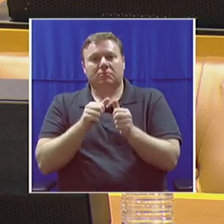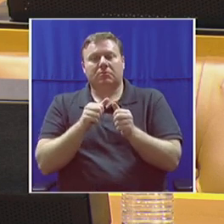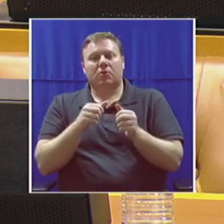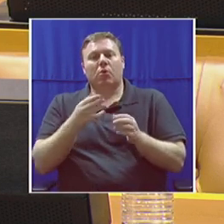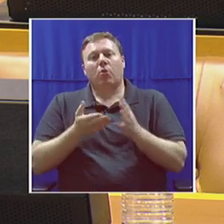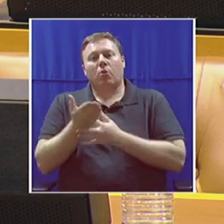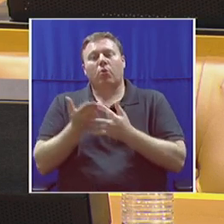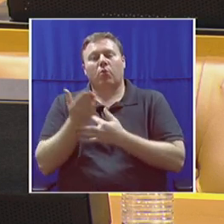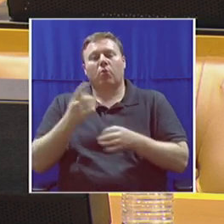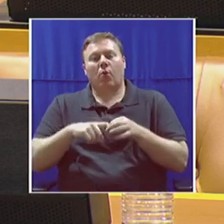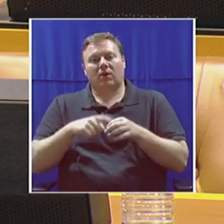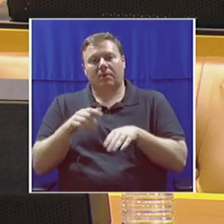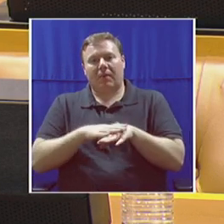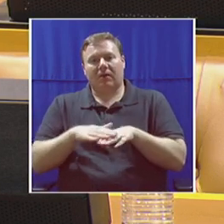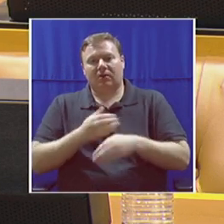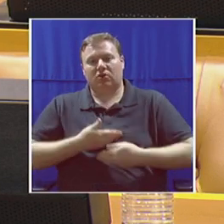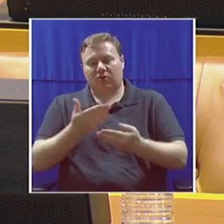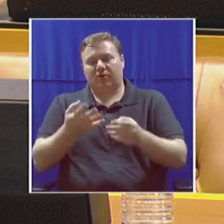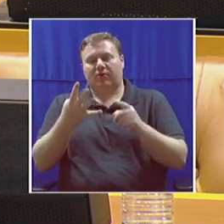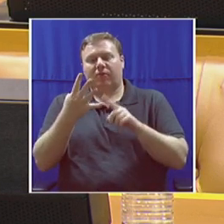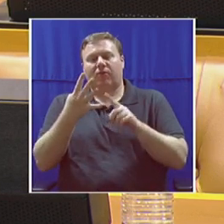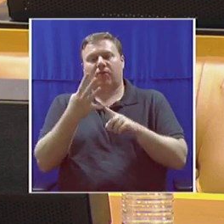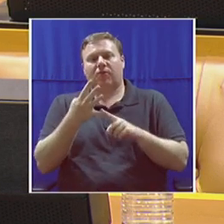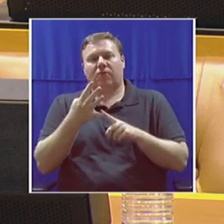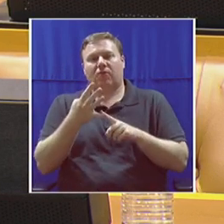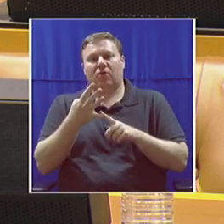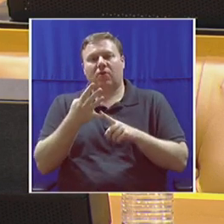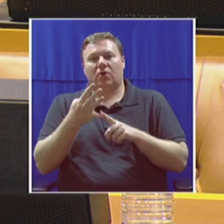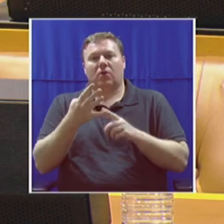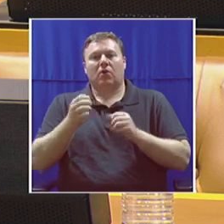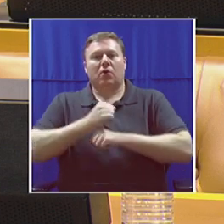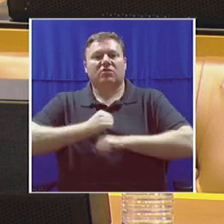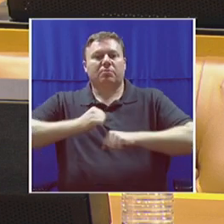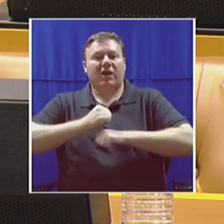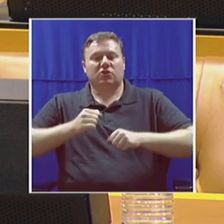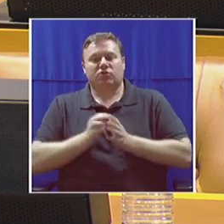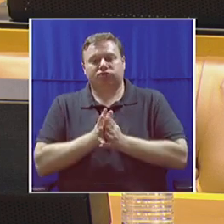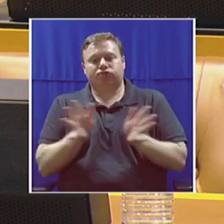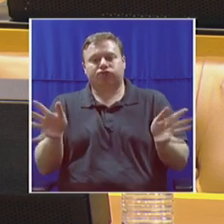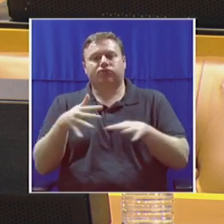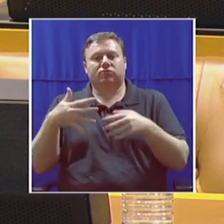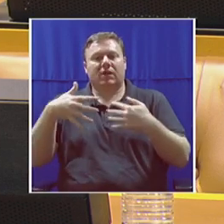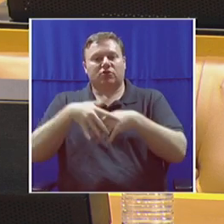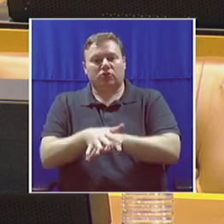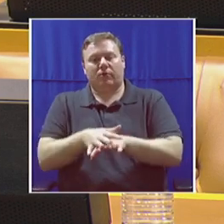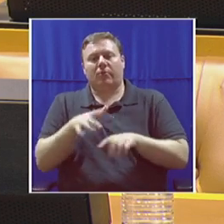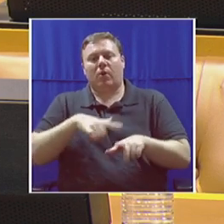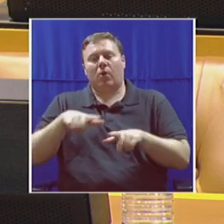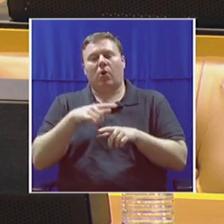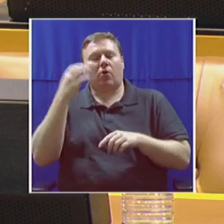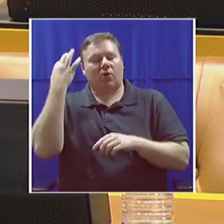Services four special integration human settlements and local government five